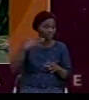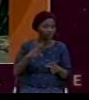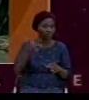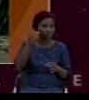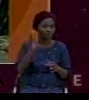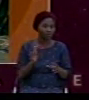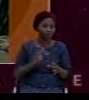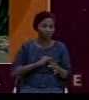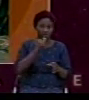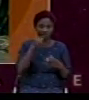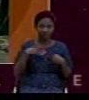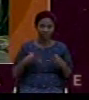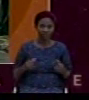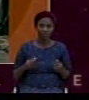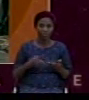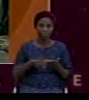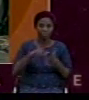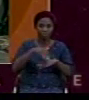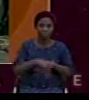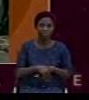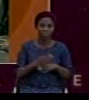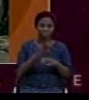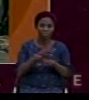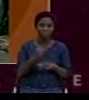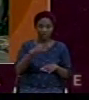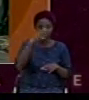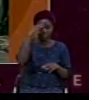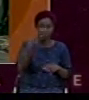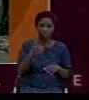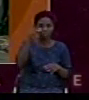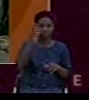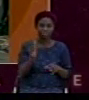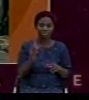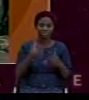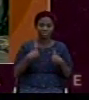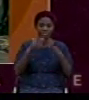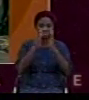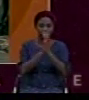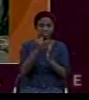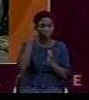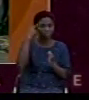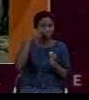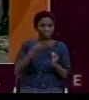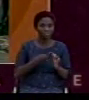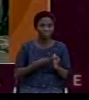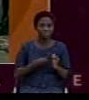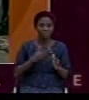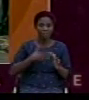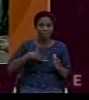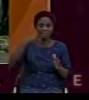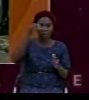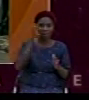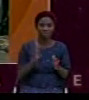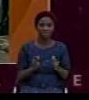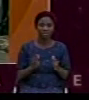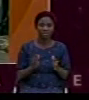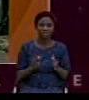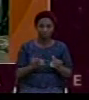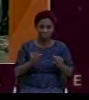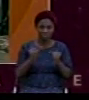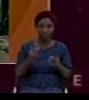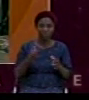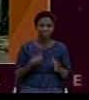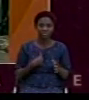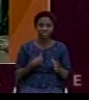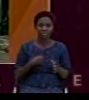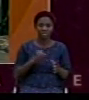God, tonight, after the man of God have prayed for us, my God strengthened me. I have not been